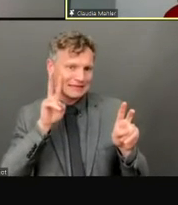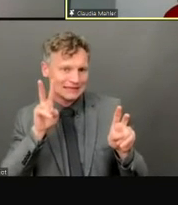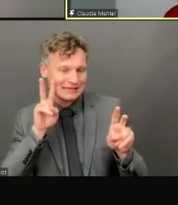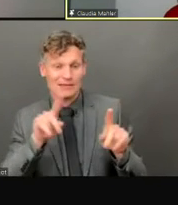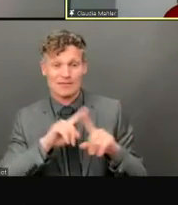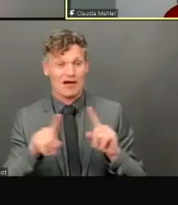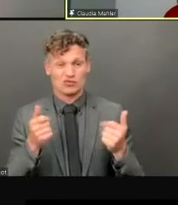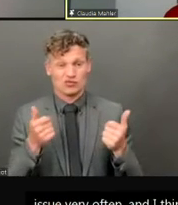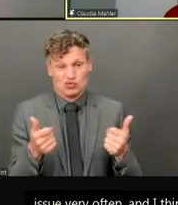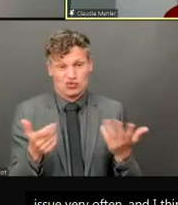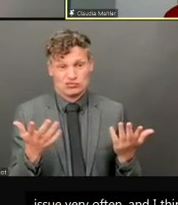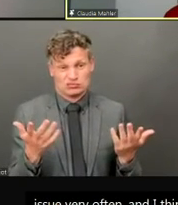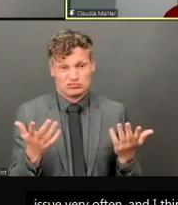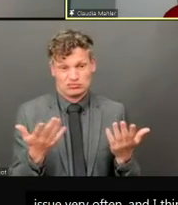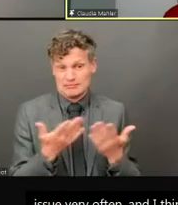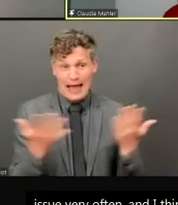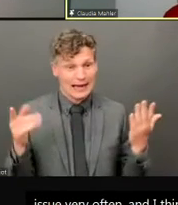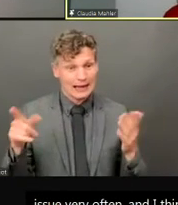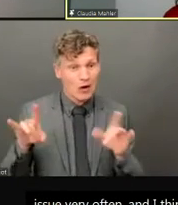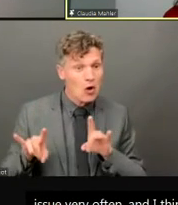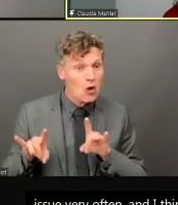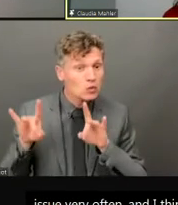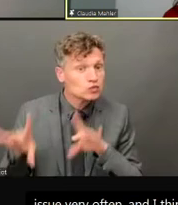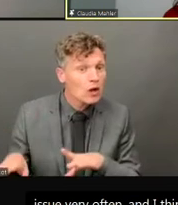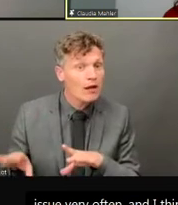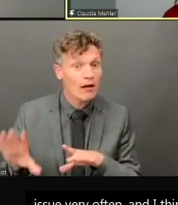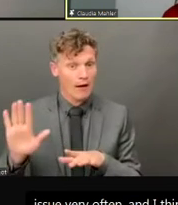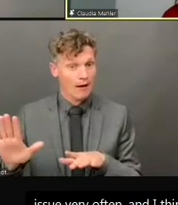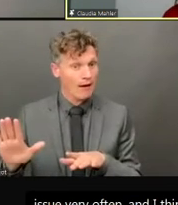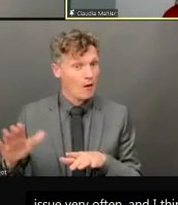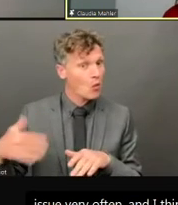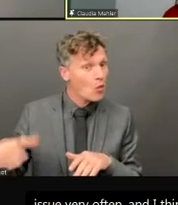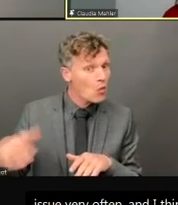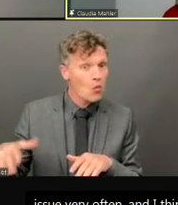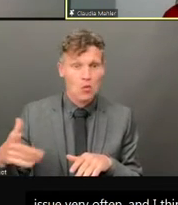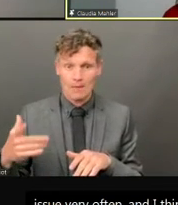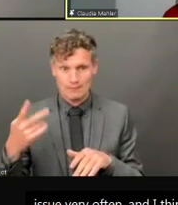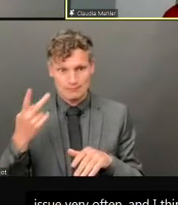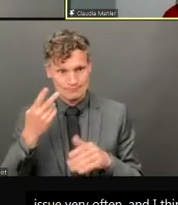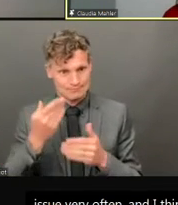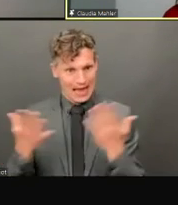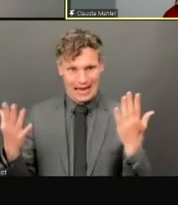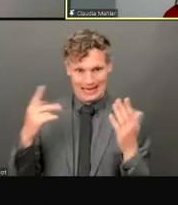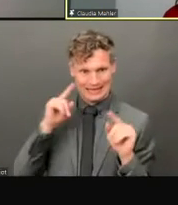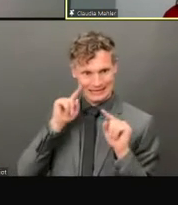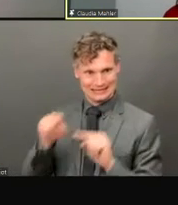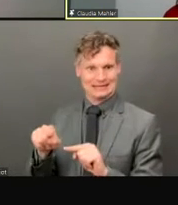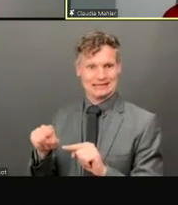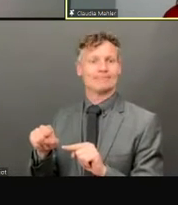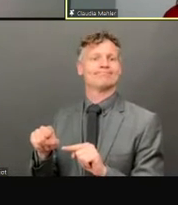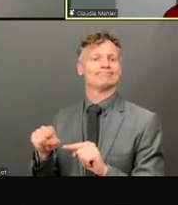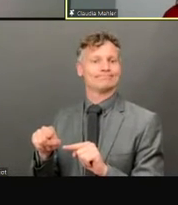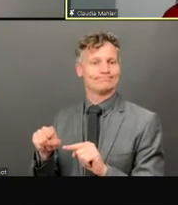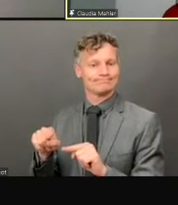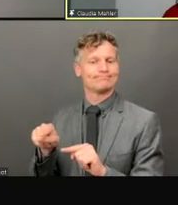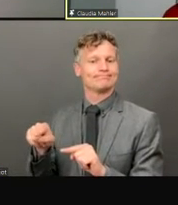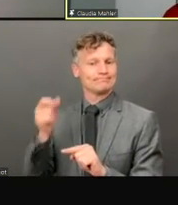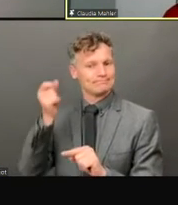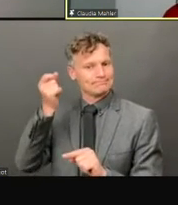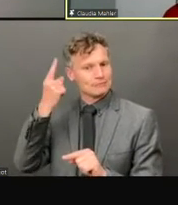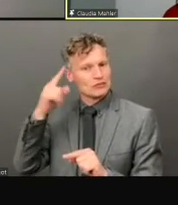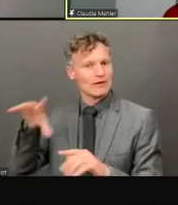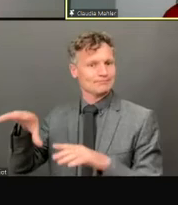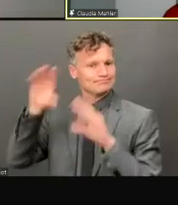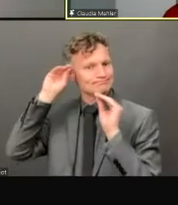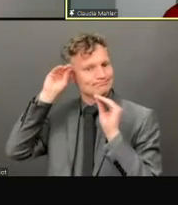from Australia and also from other parts of the world. And if it ever comes to